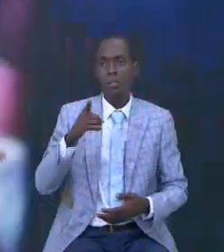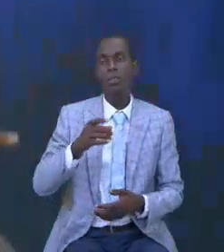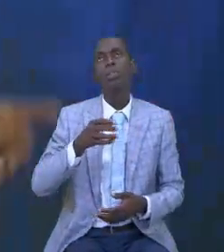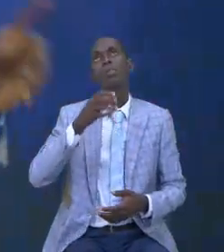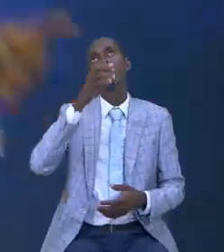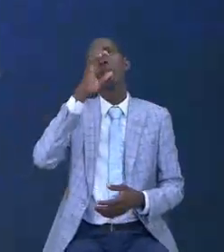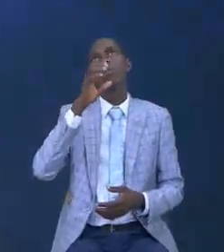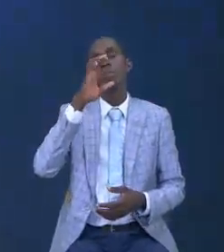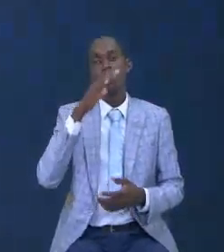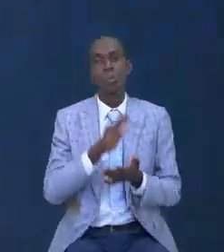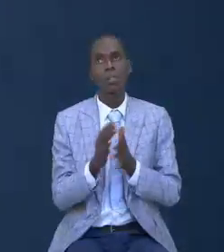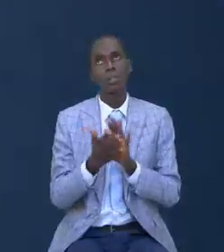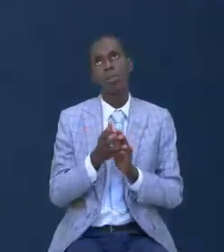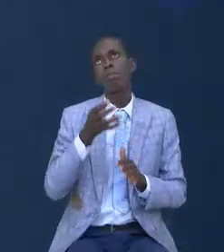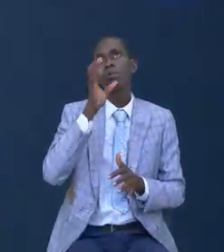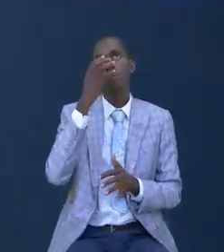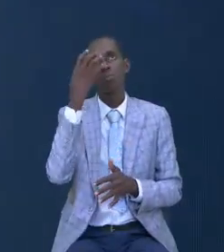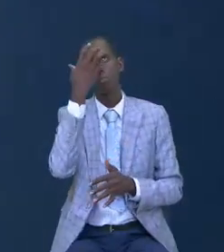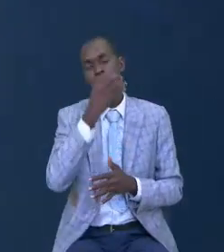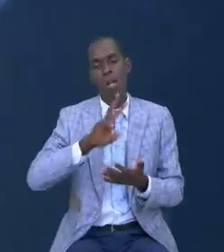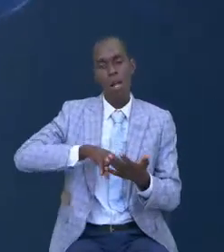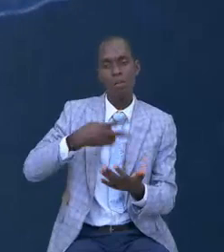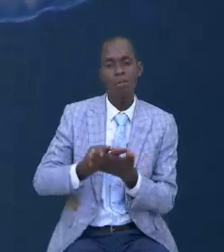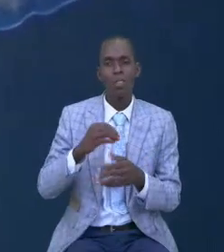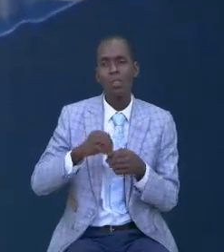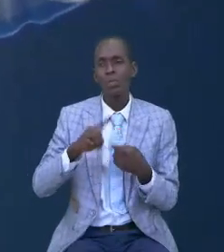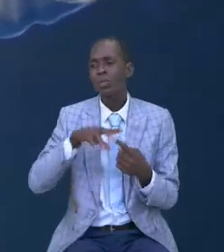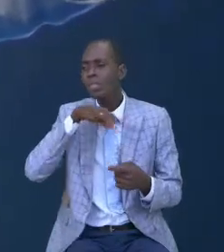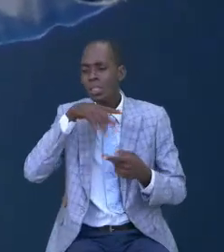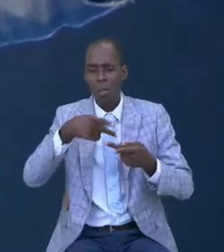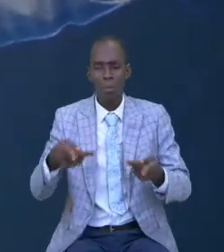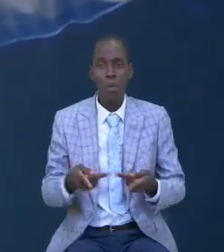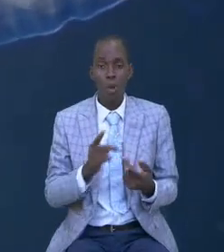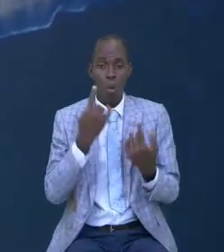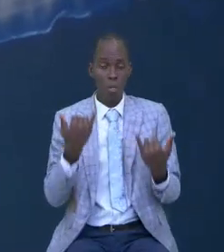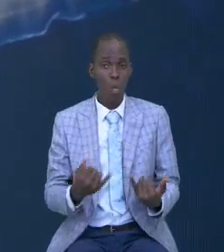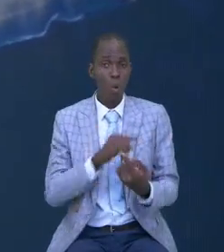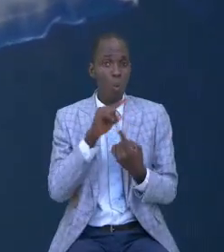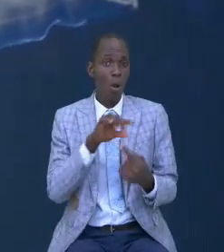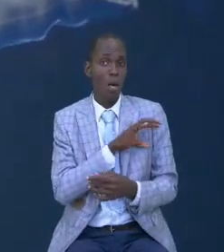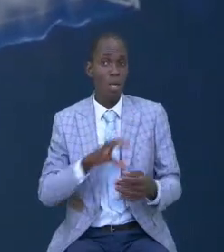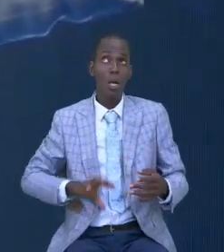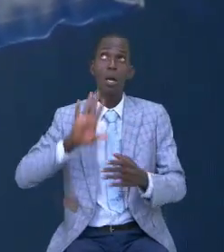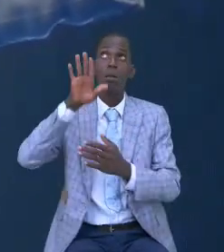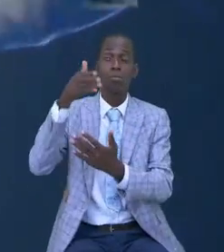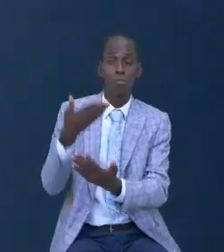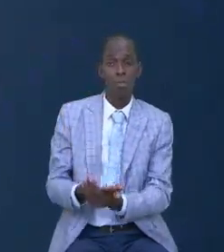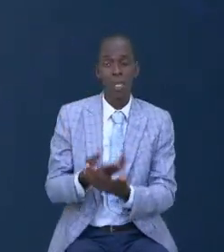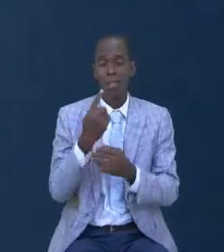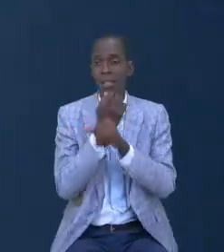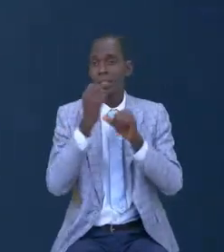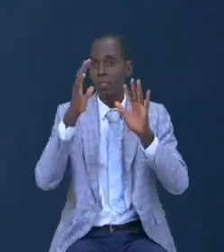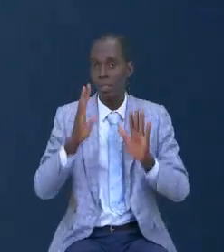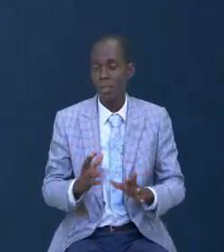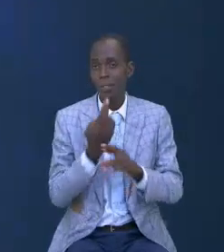so drunk, you fall into the gutter. When Christ comes, the Savior, the Redeemer,